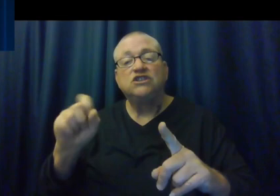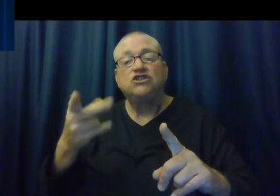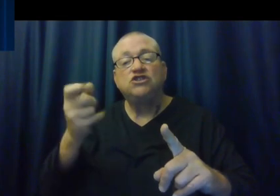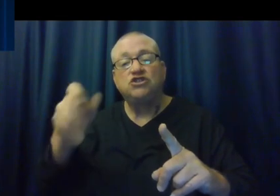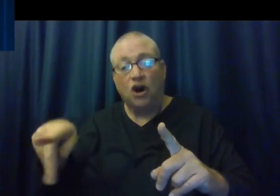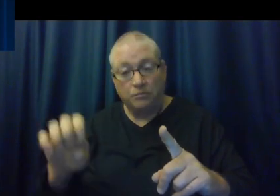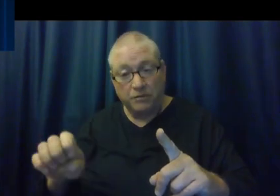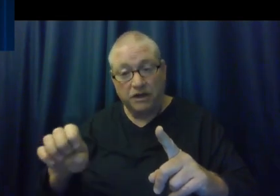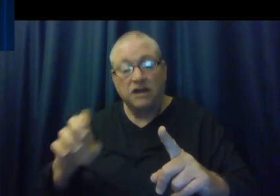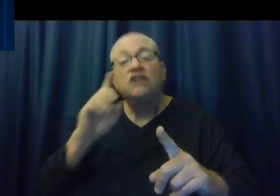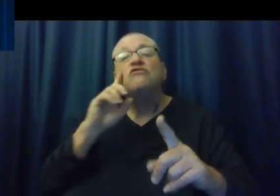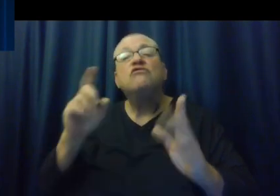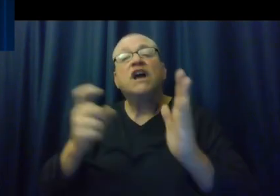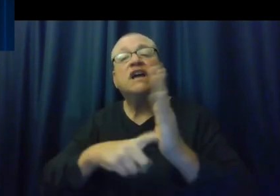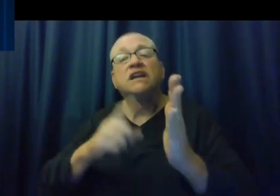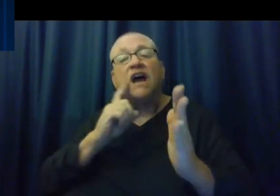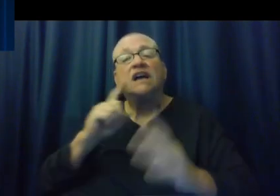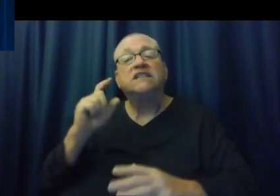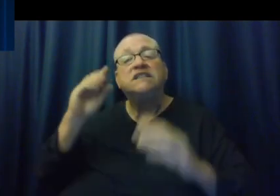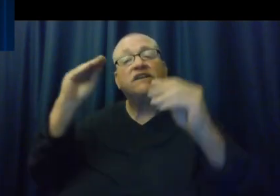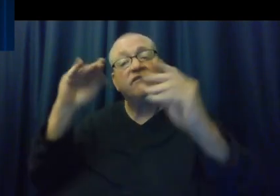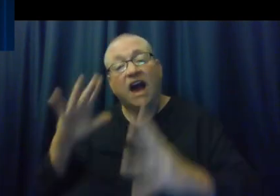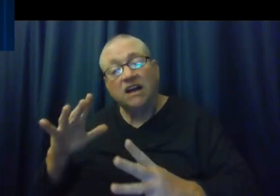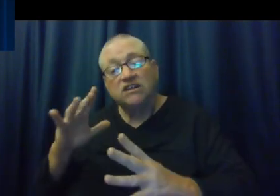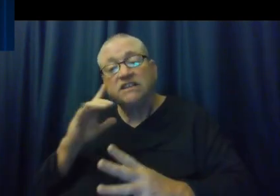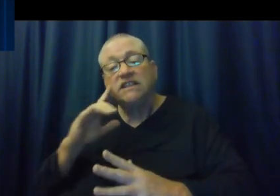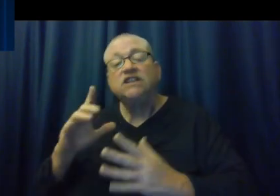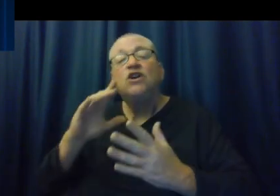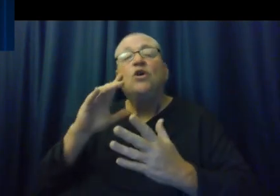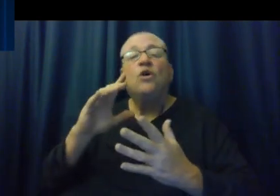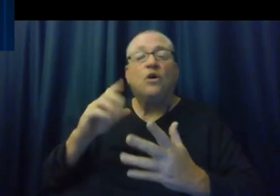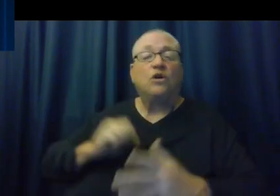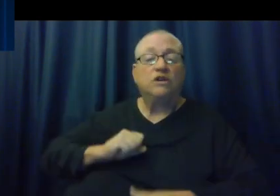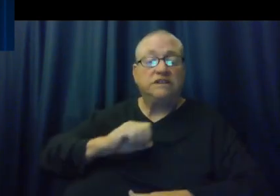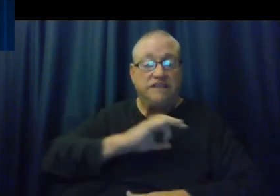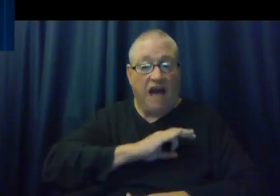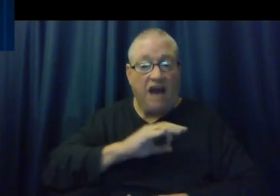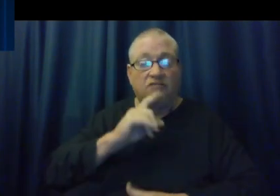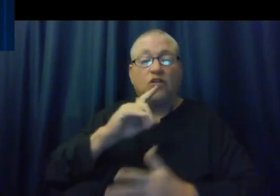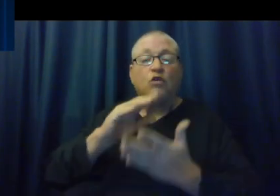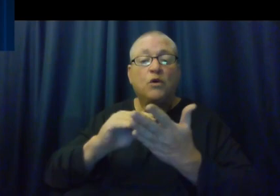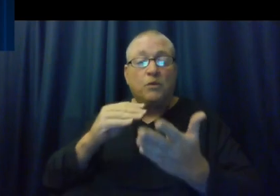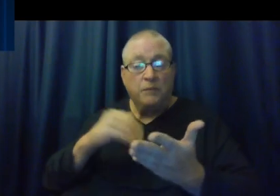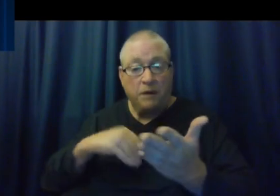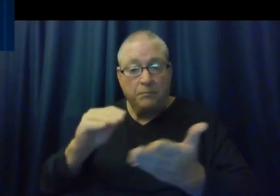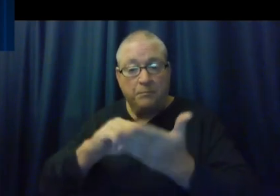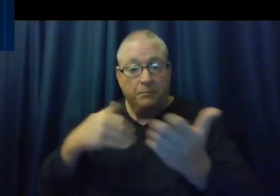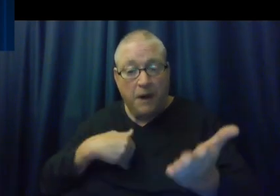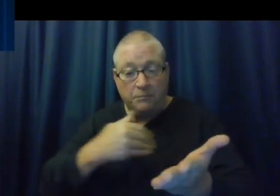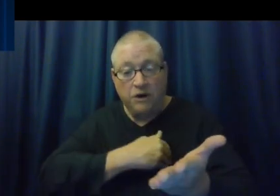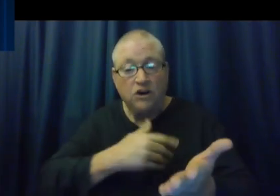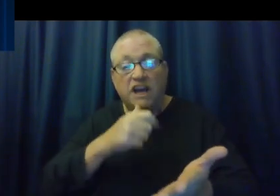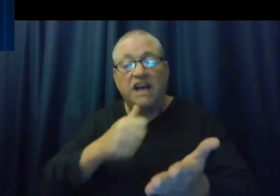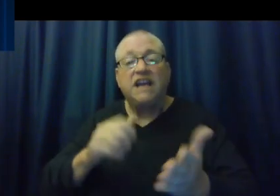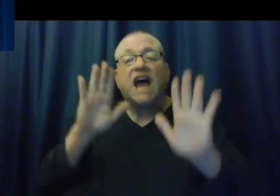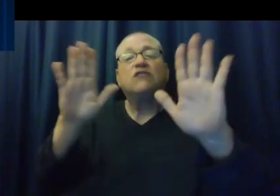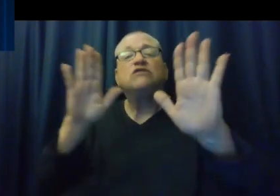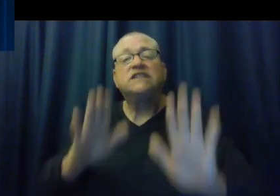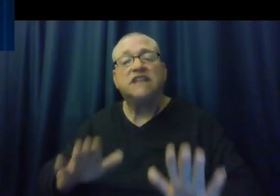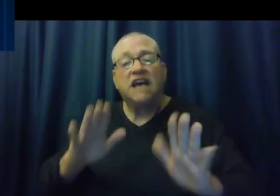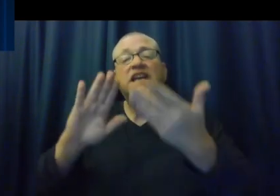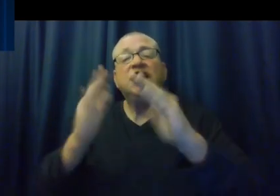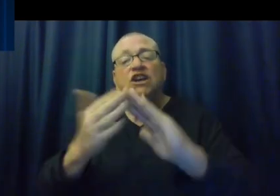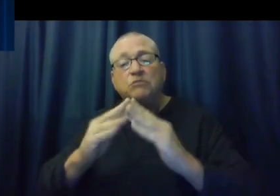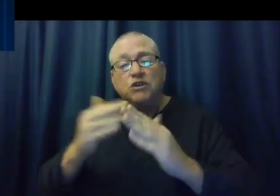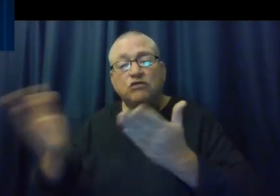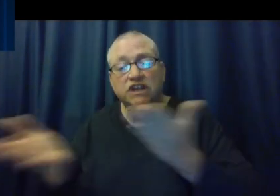volunteer Phil Sharp, recognizes a faculty or staff member or group of Western employees for their involvement in